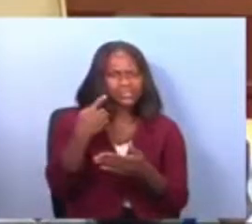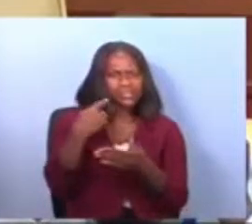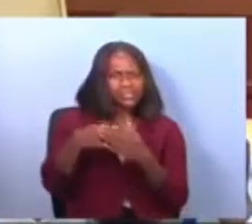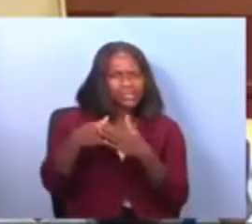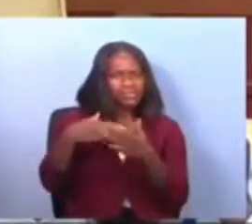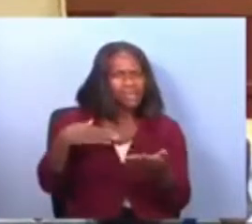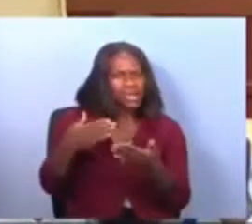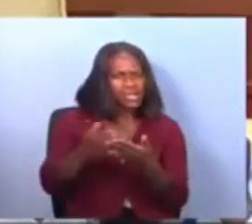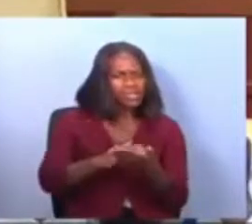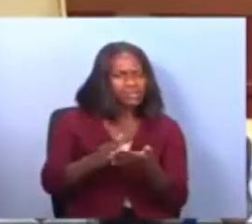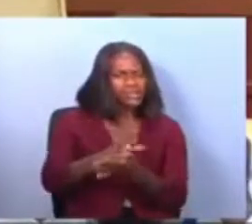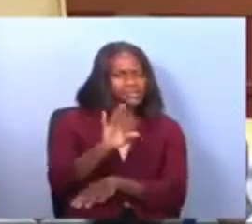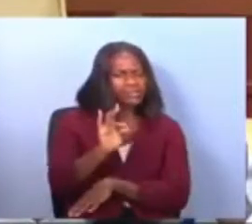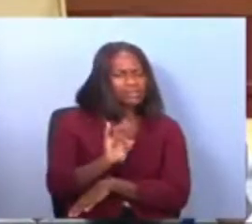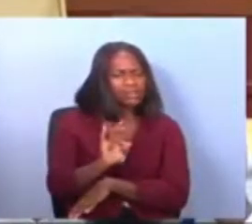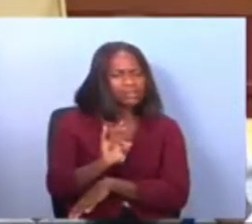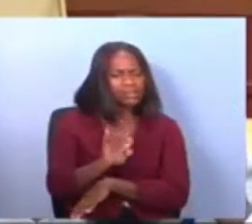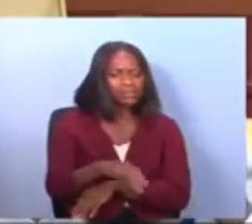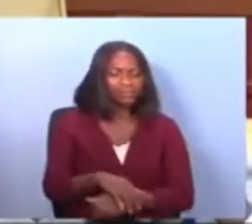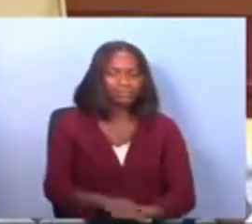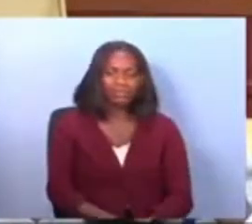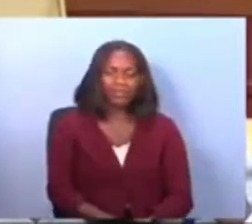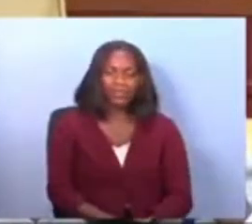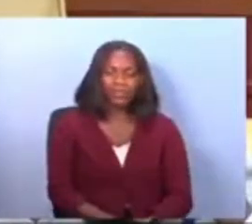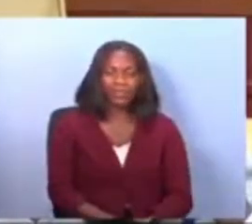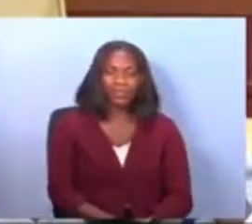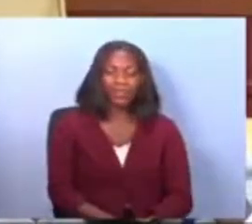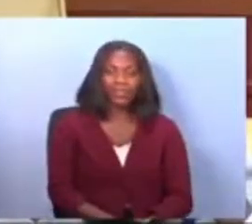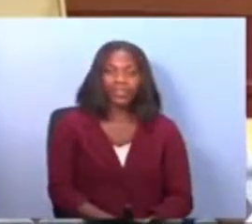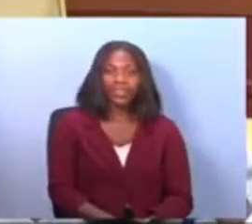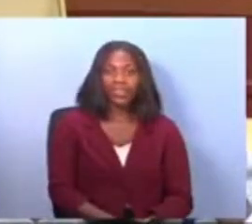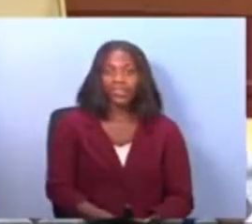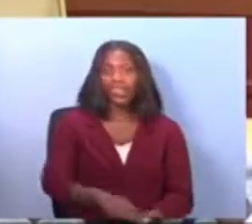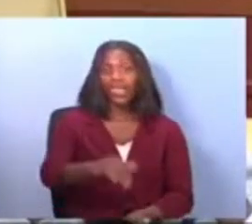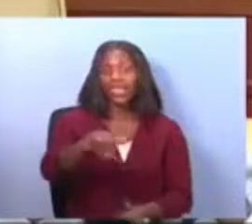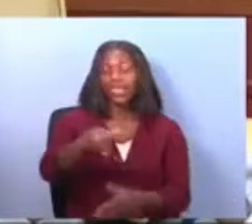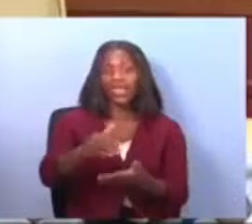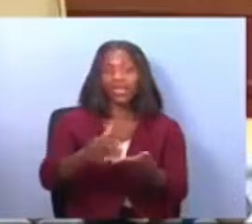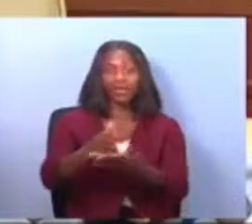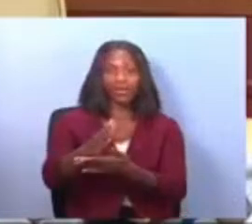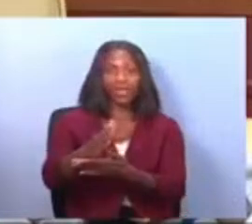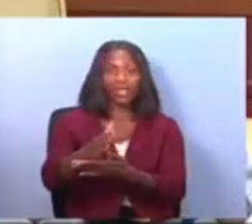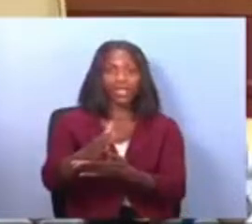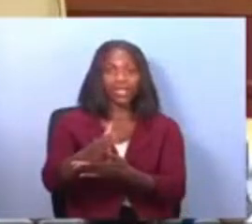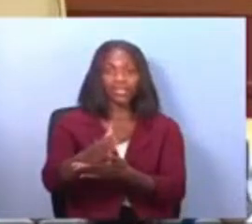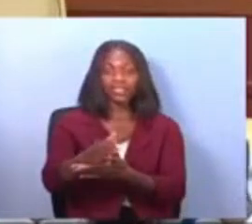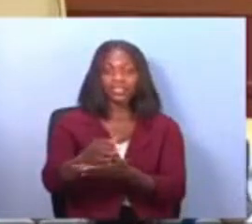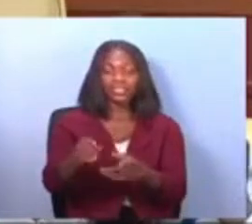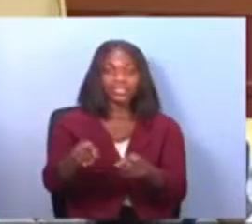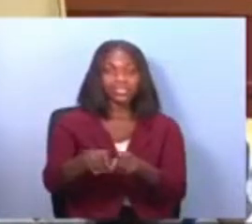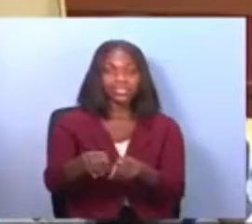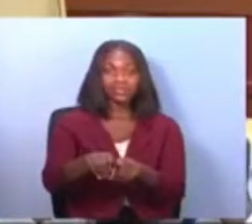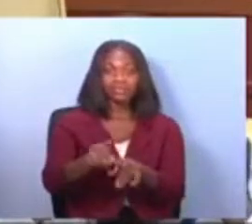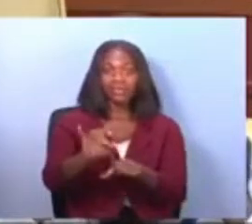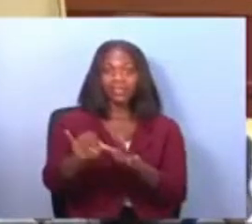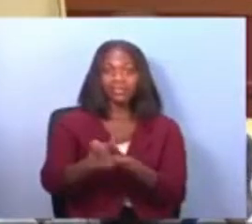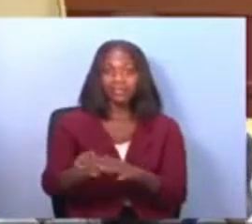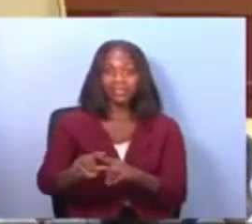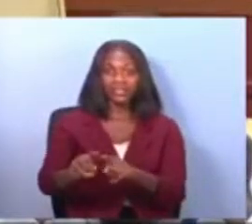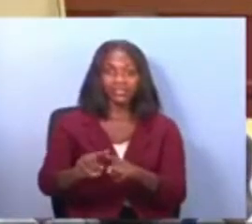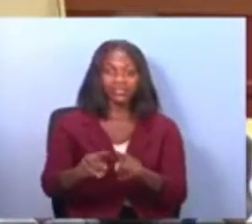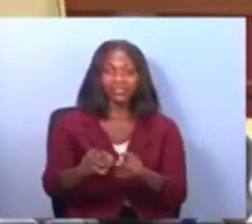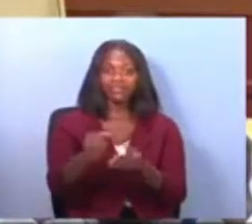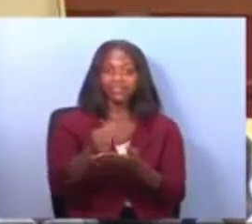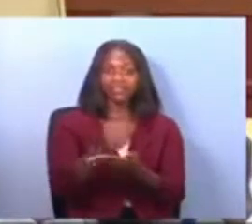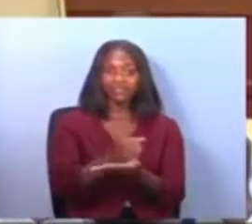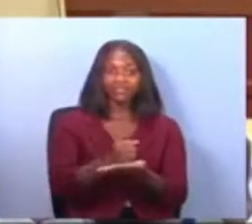Mr. Speaker, and that runs through the whole document, and I want the table to take notice of that, because it's